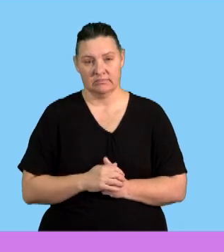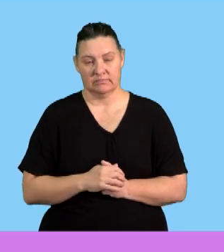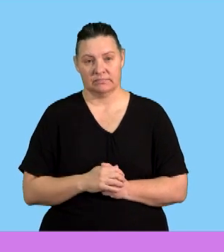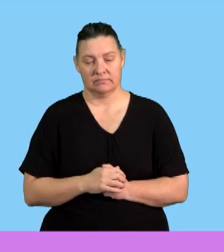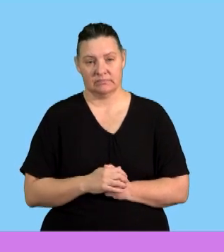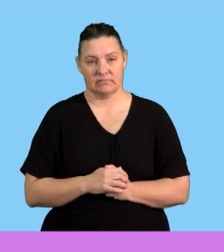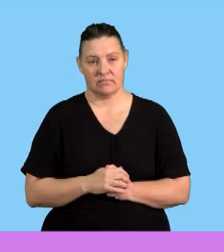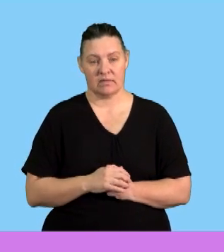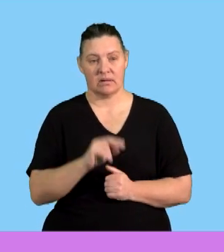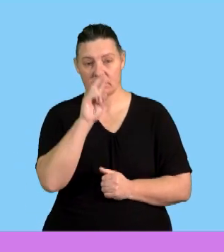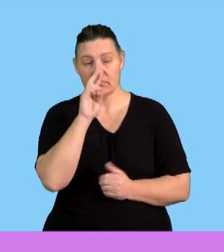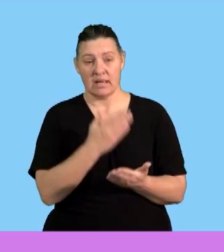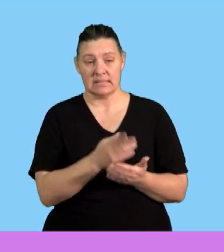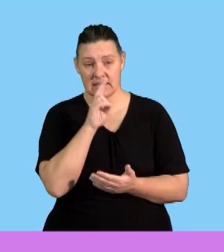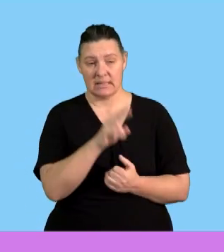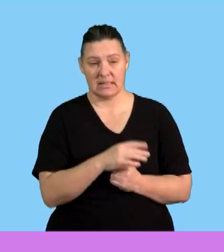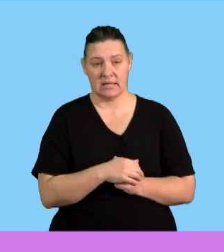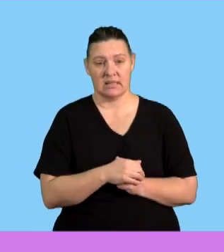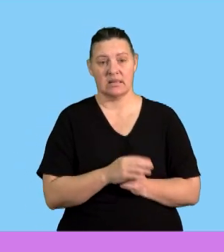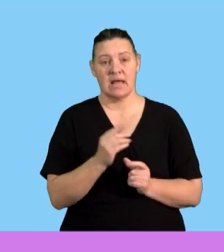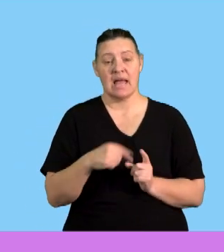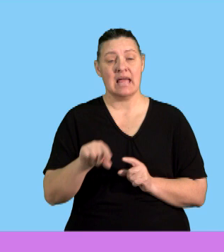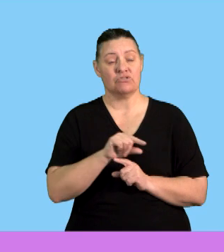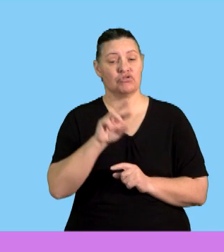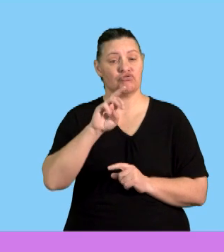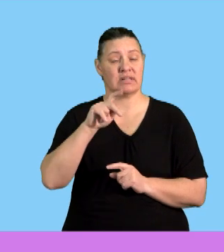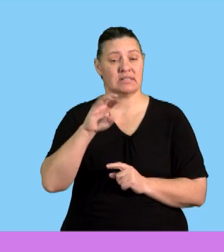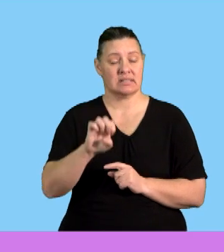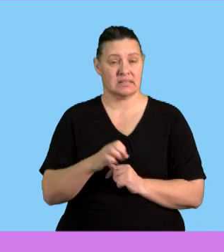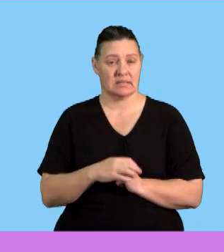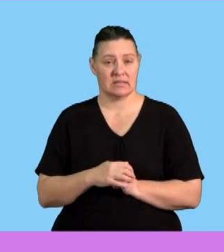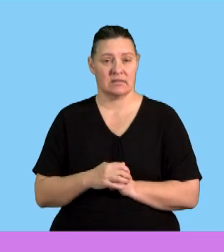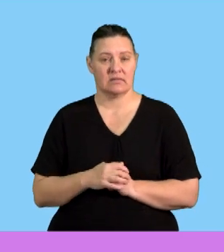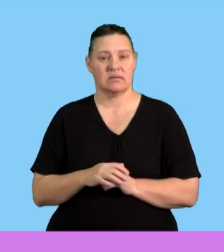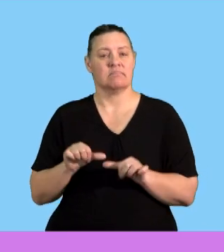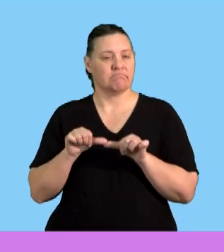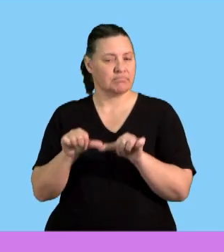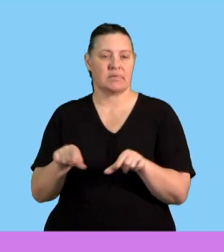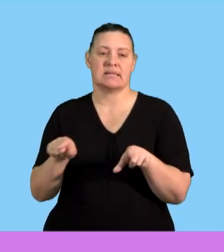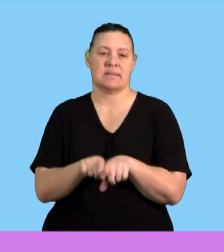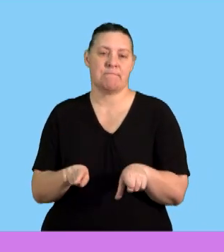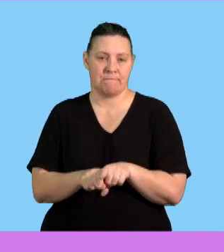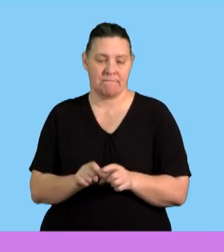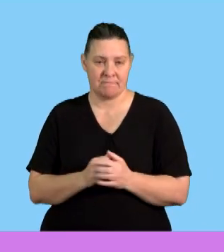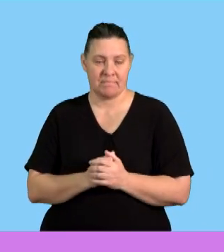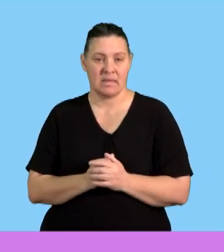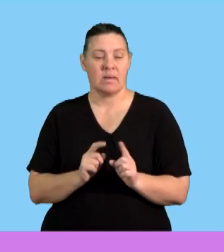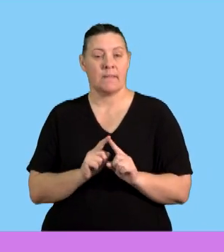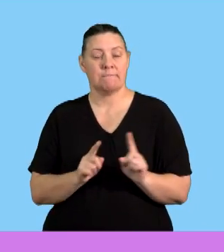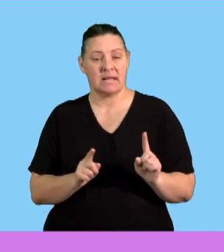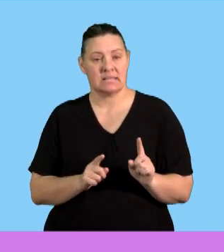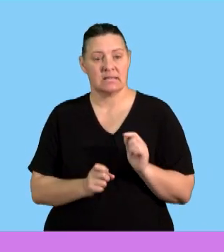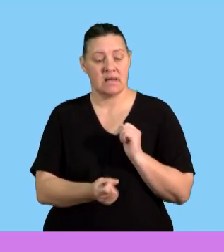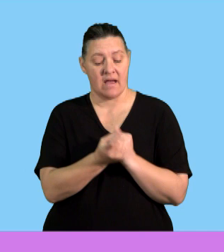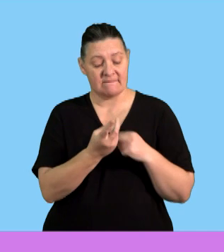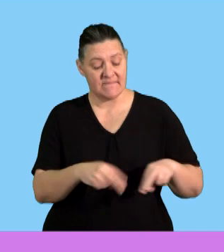32,076.75. Let's look at this. Can you see the interest rate remains the same,